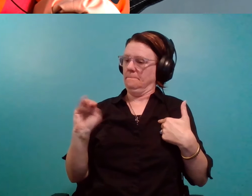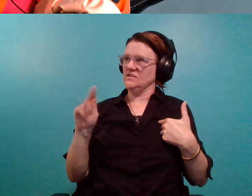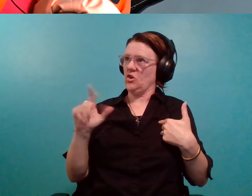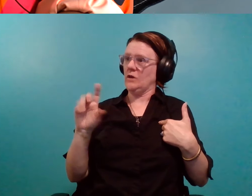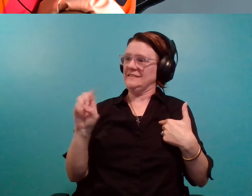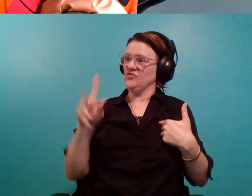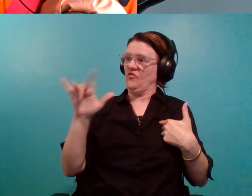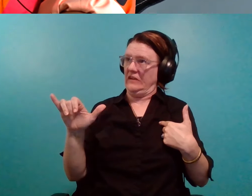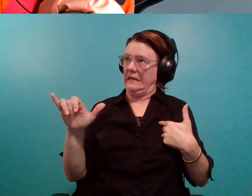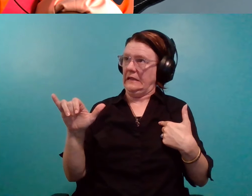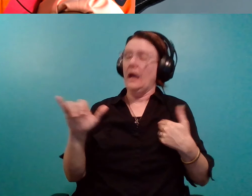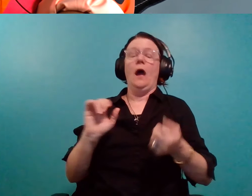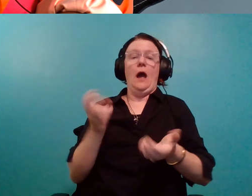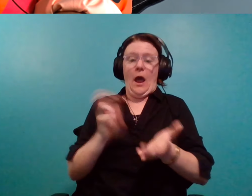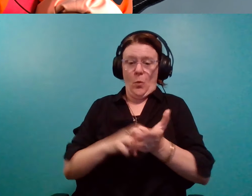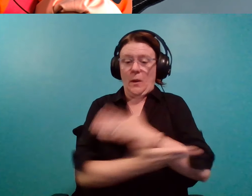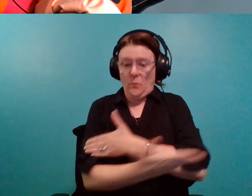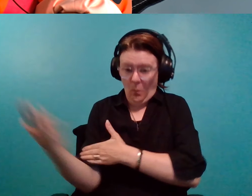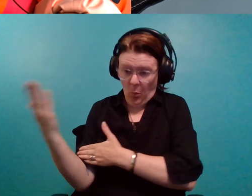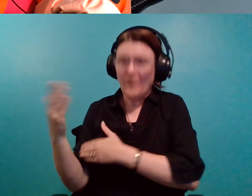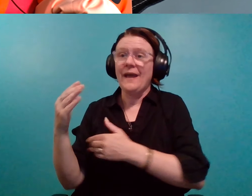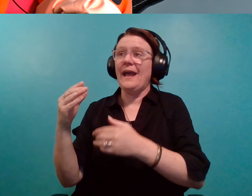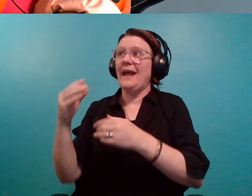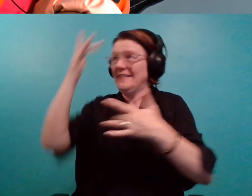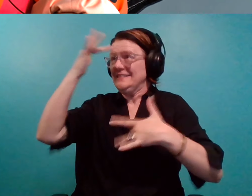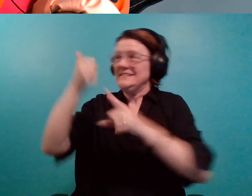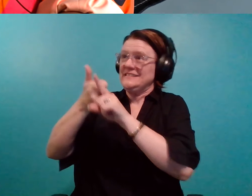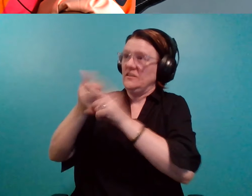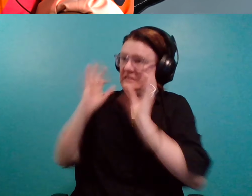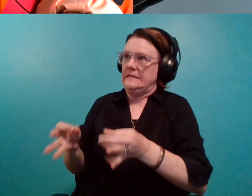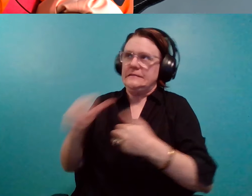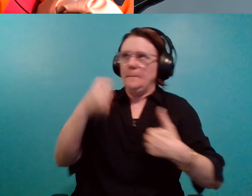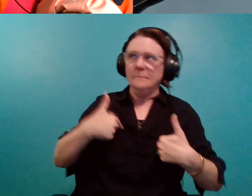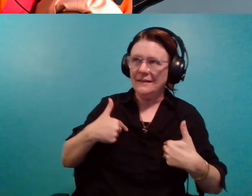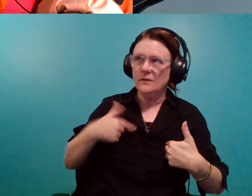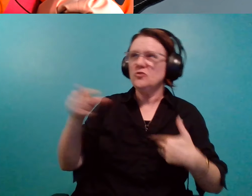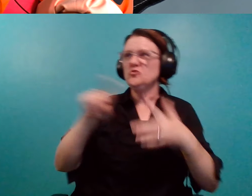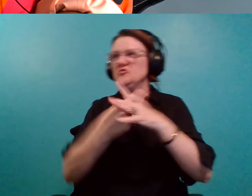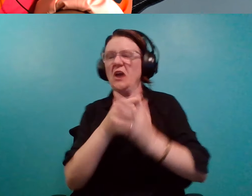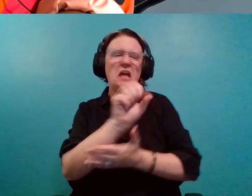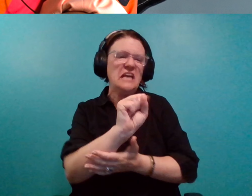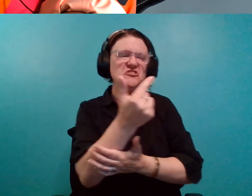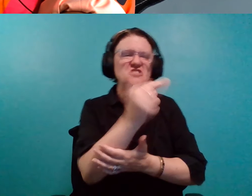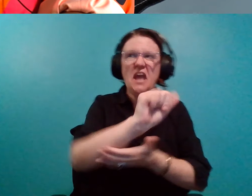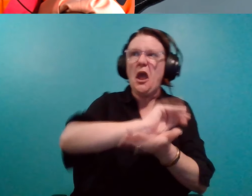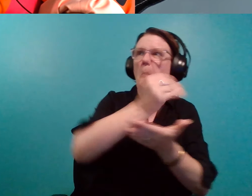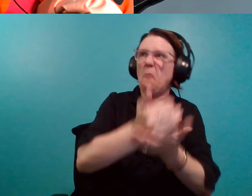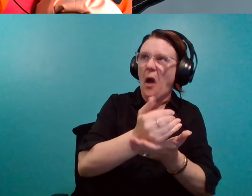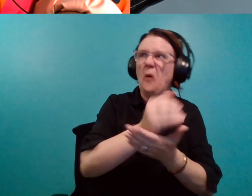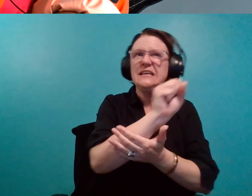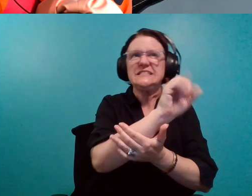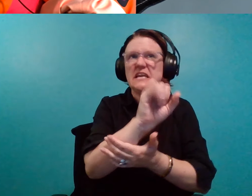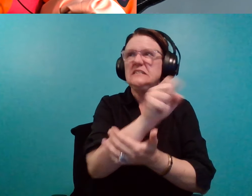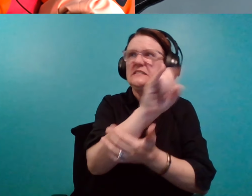control over that. I wake up every morning and this muscular dystrophy tells me what it wants to do. So you need to stop with the SDA and the SGA